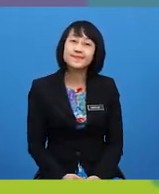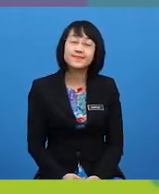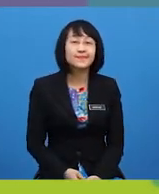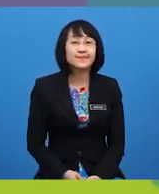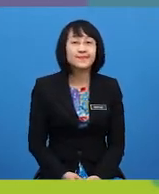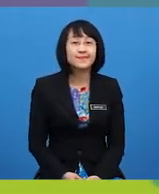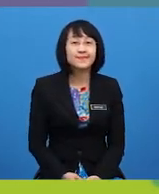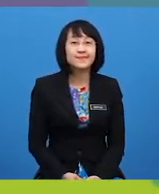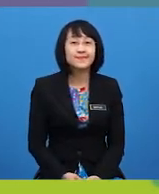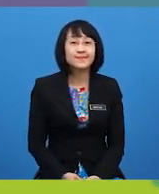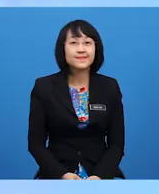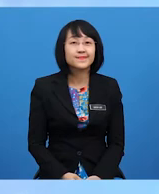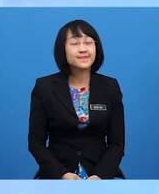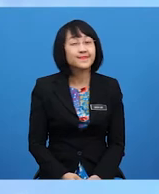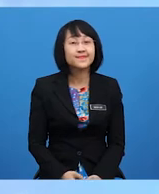girls.